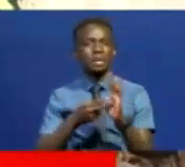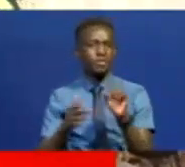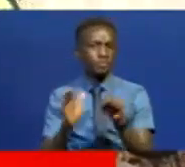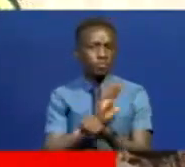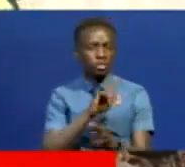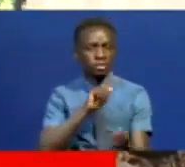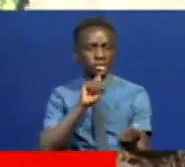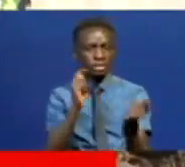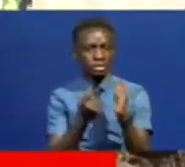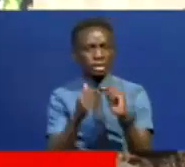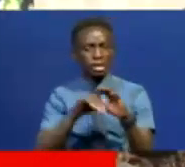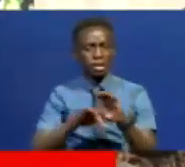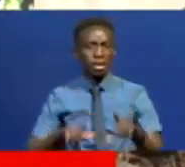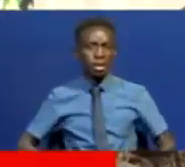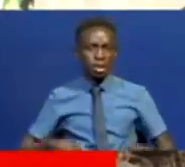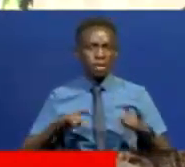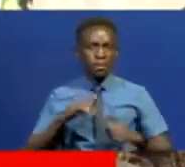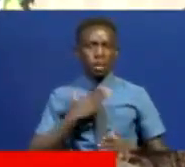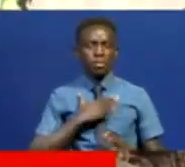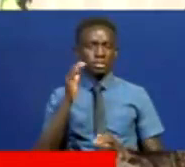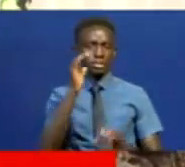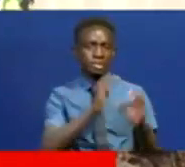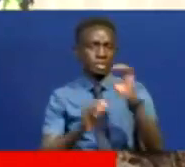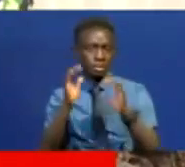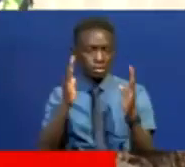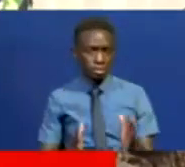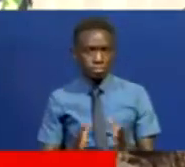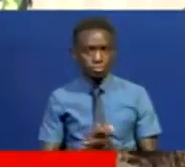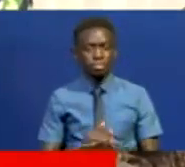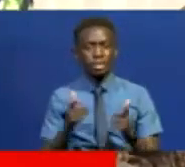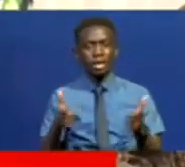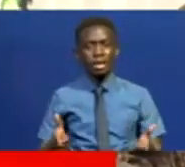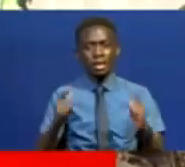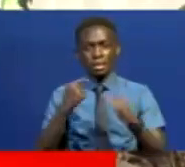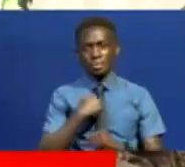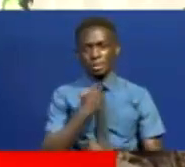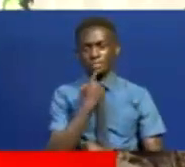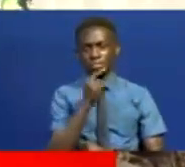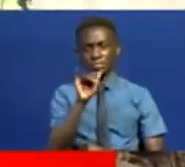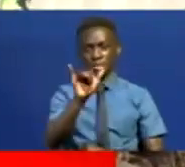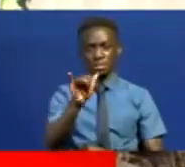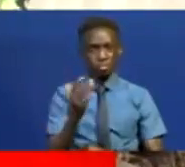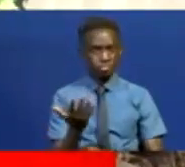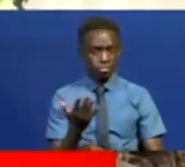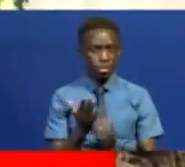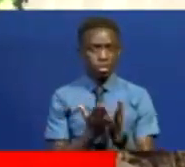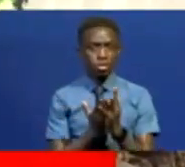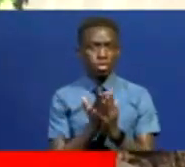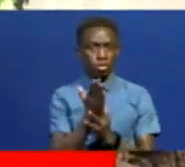the lives of our citizens. Let me underscore that. It is through such